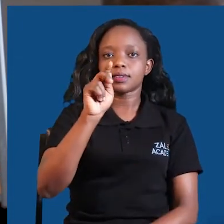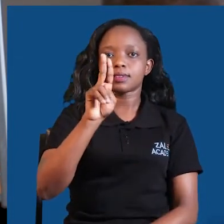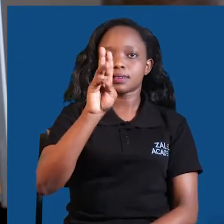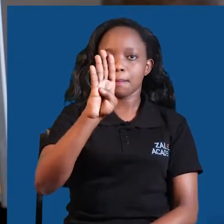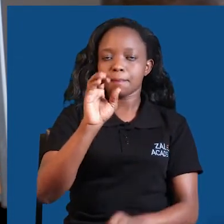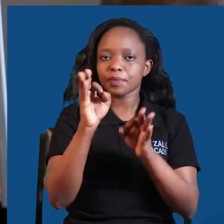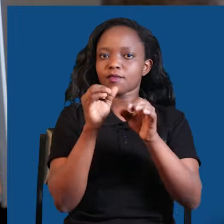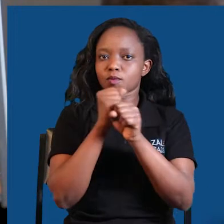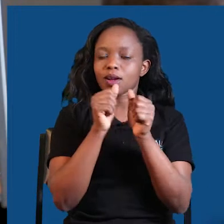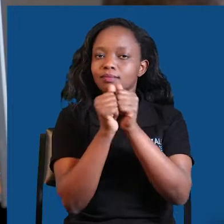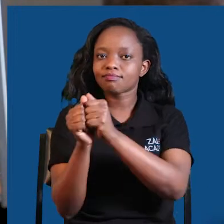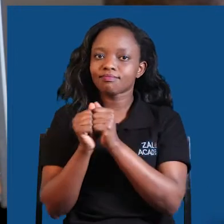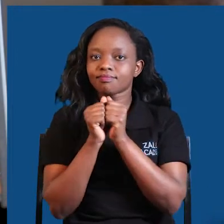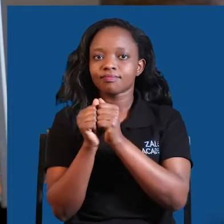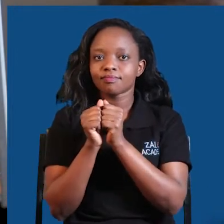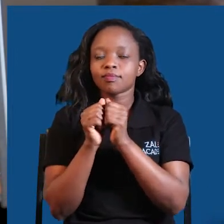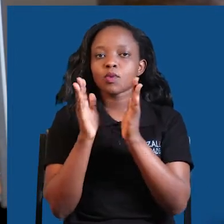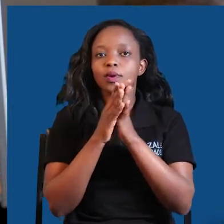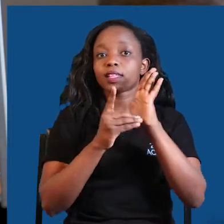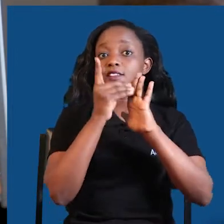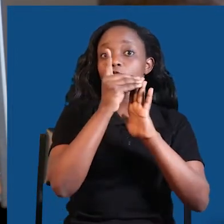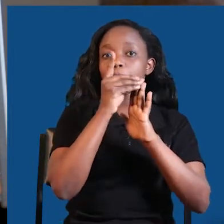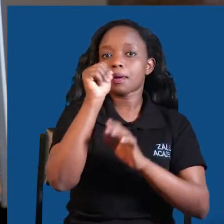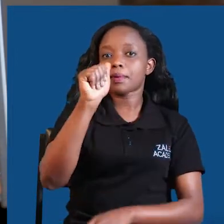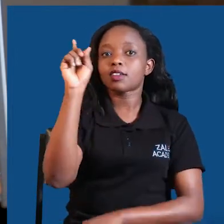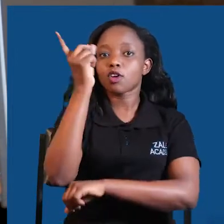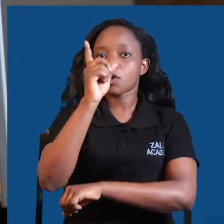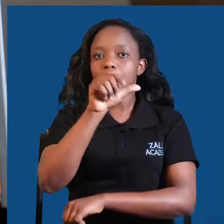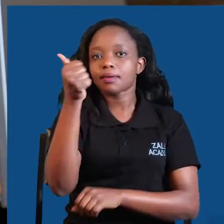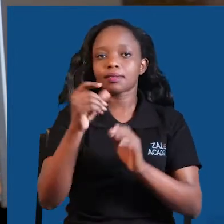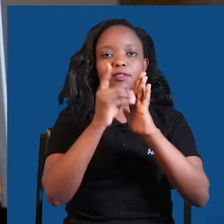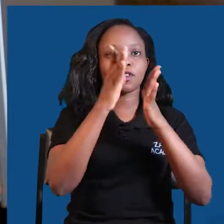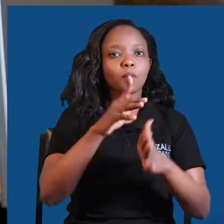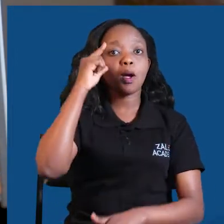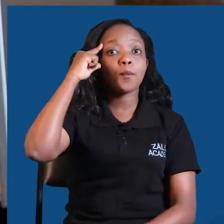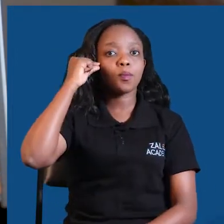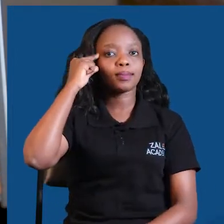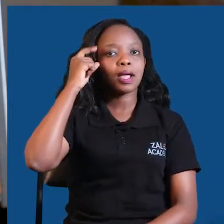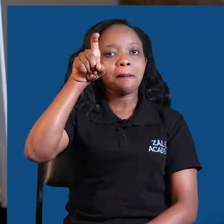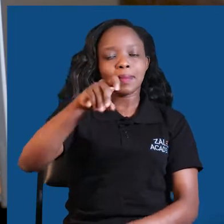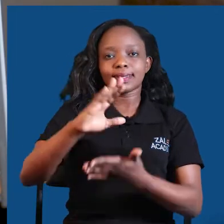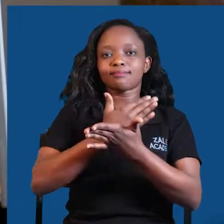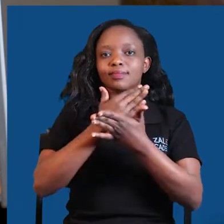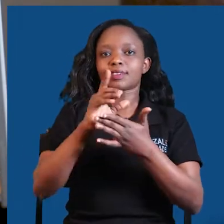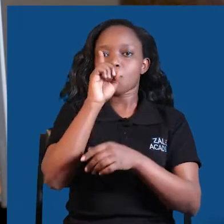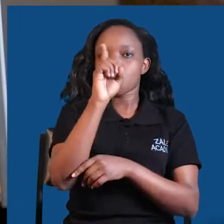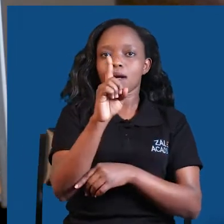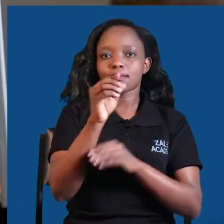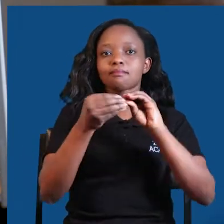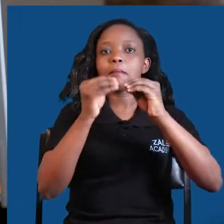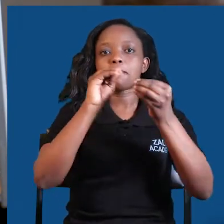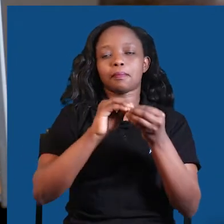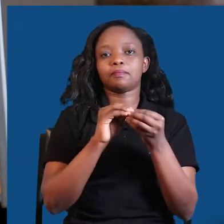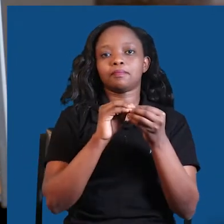what usually happens if you are collaborating, let's say with developer A in Nairobi and another developer in Mombasa, they have to share the same